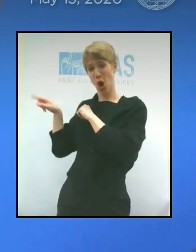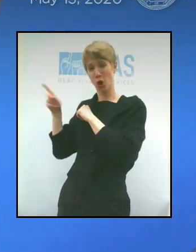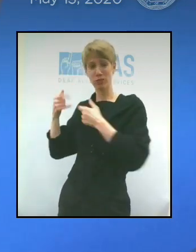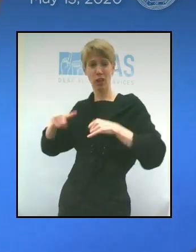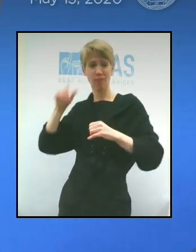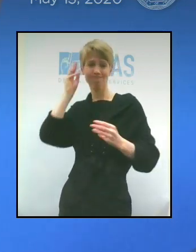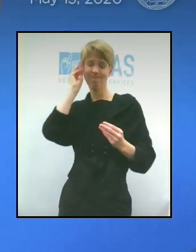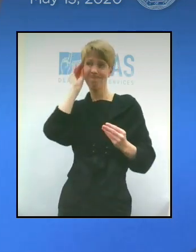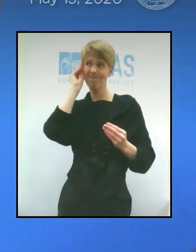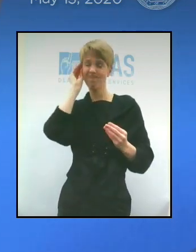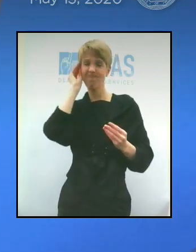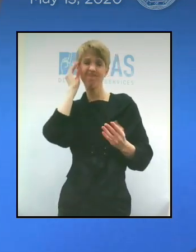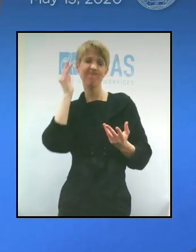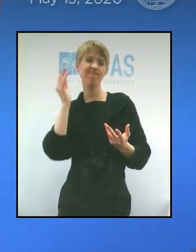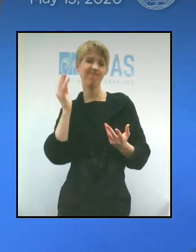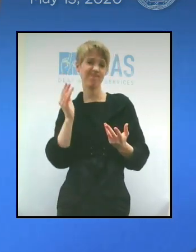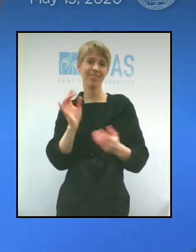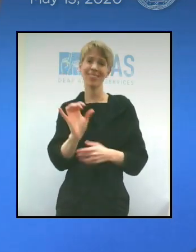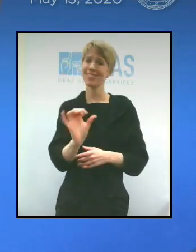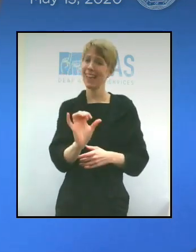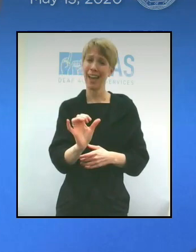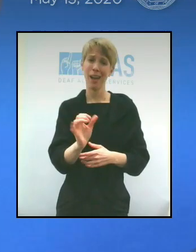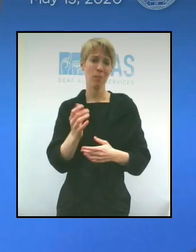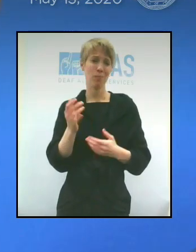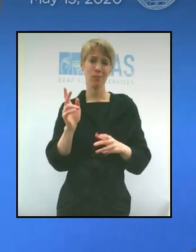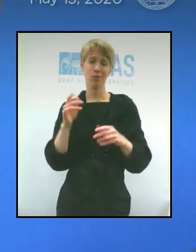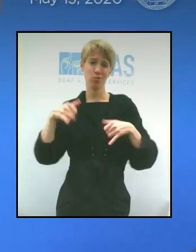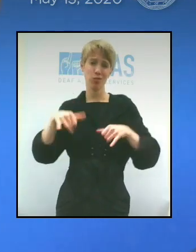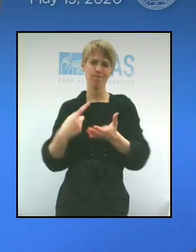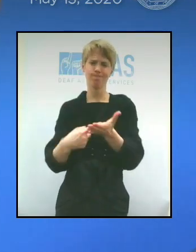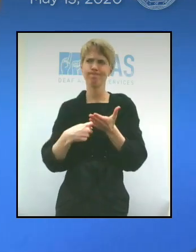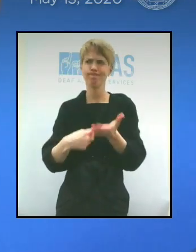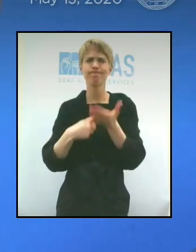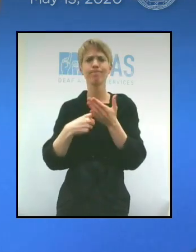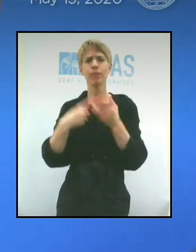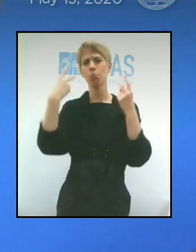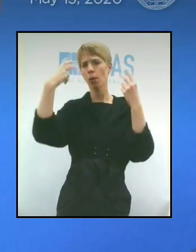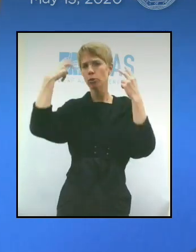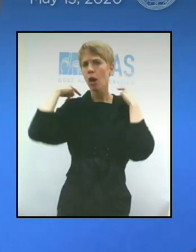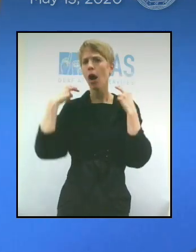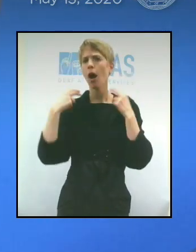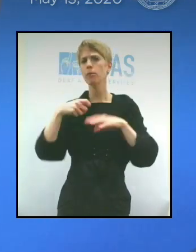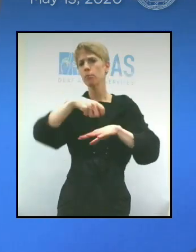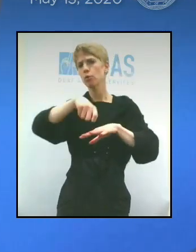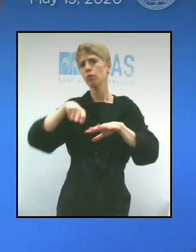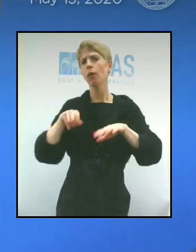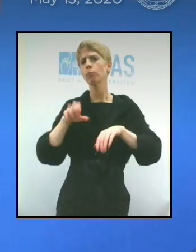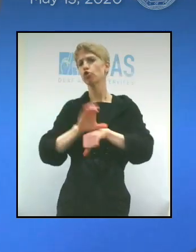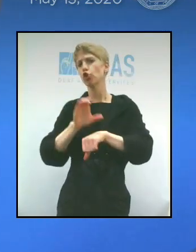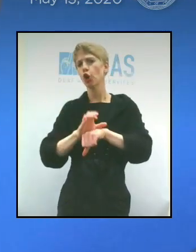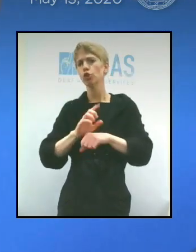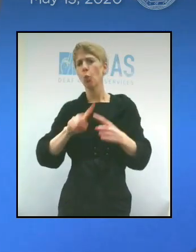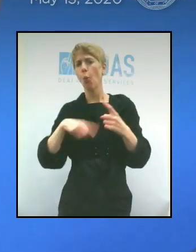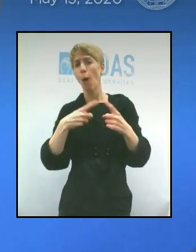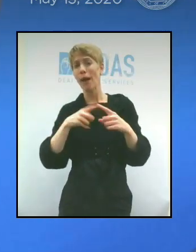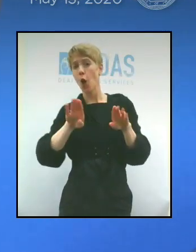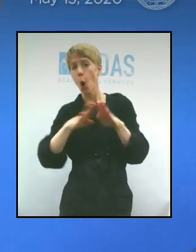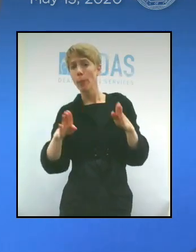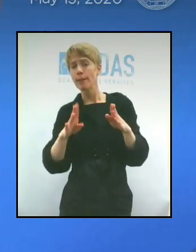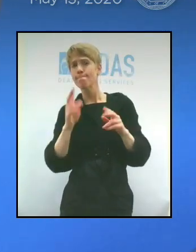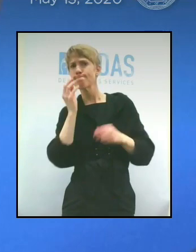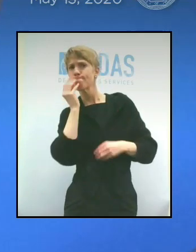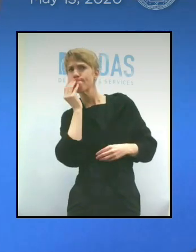and have not figured out what phase barbershops and beauty parlors are in, or places of worship. Those are still to be